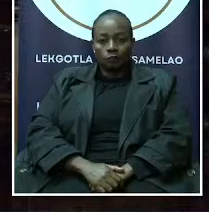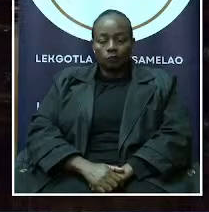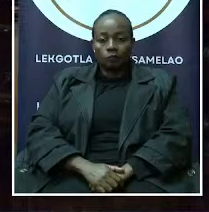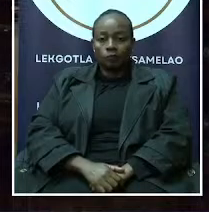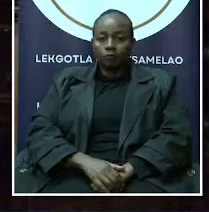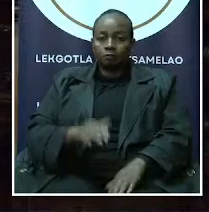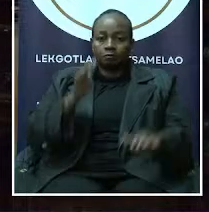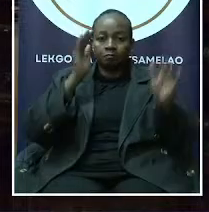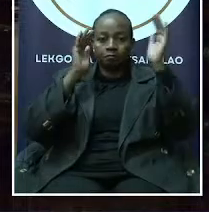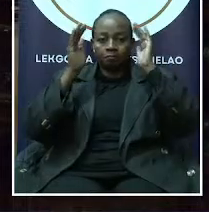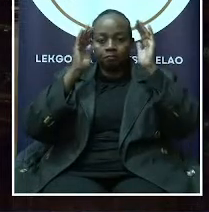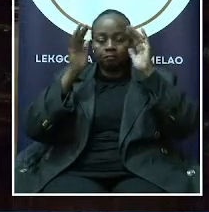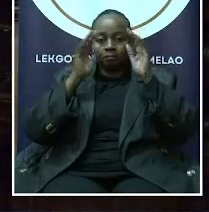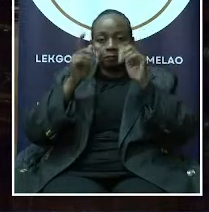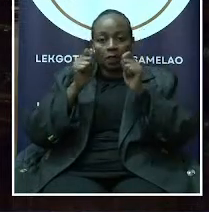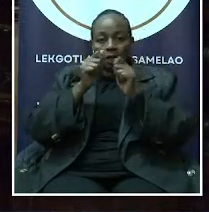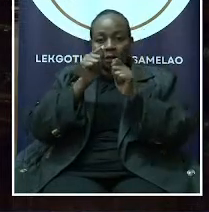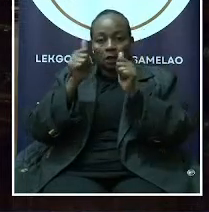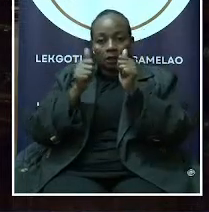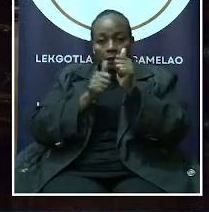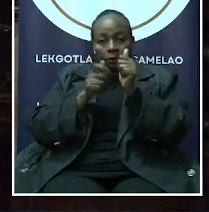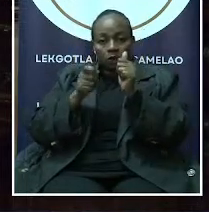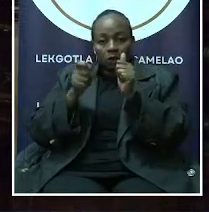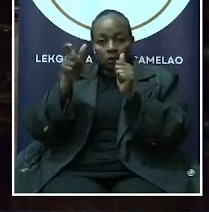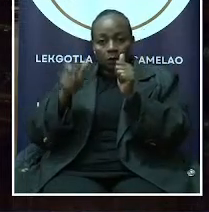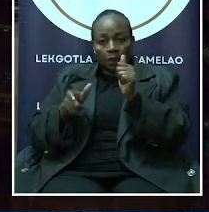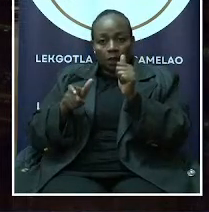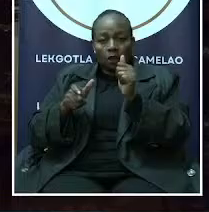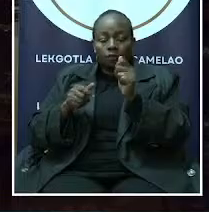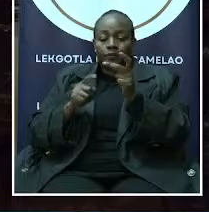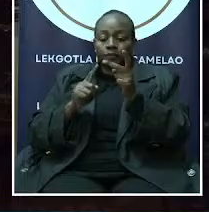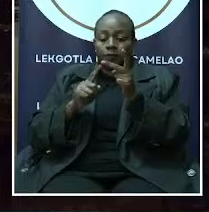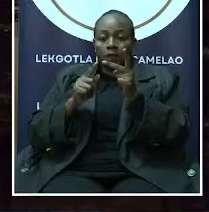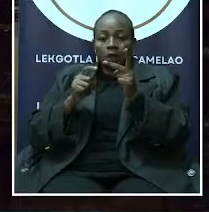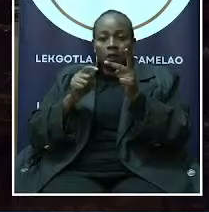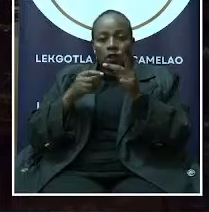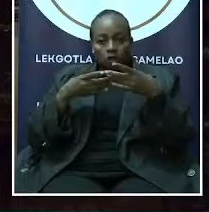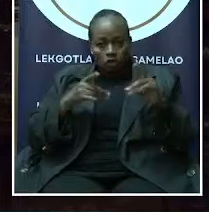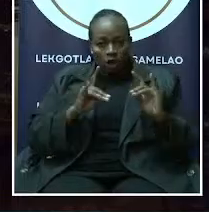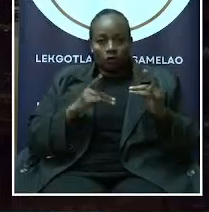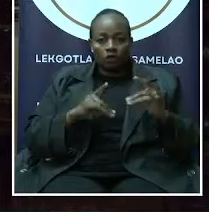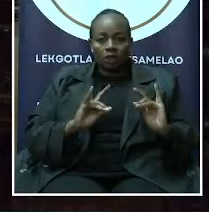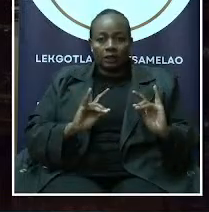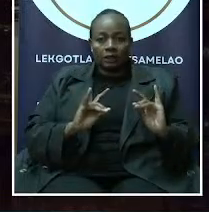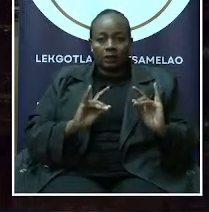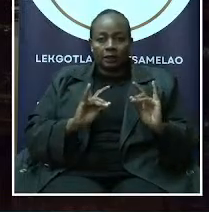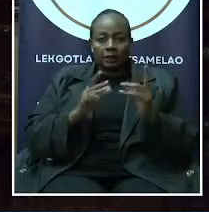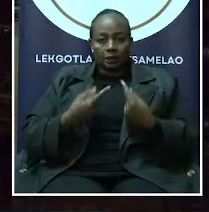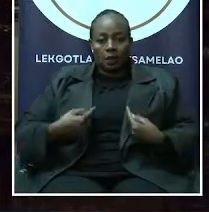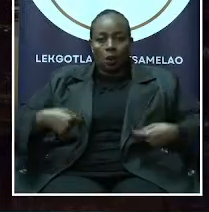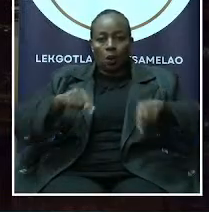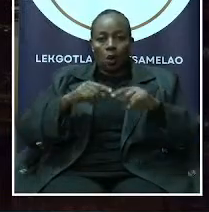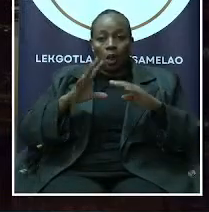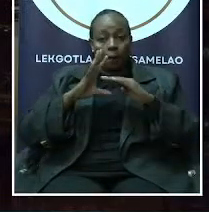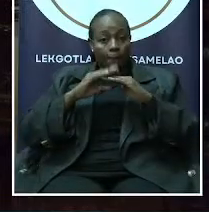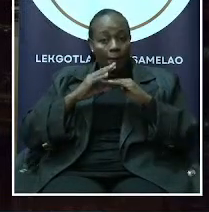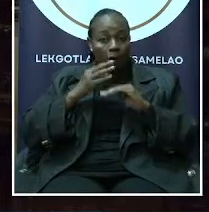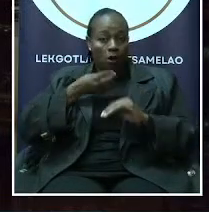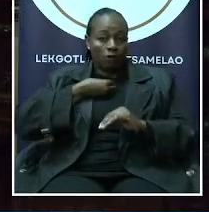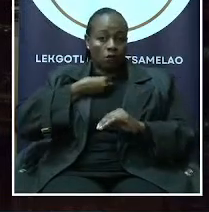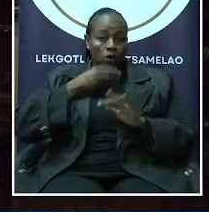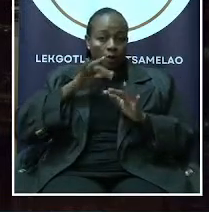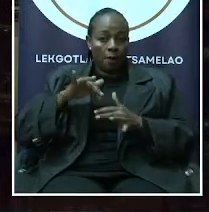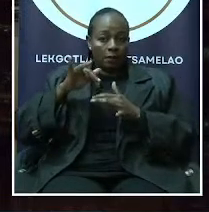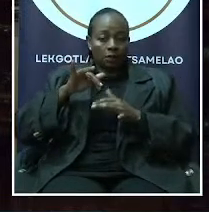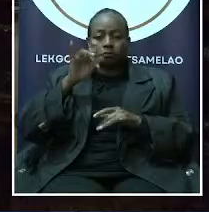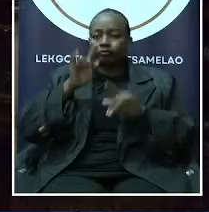Greetings, Honorable Speaker. Greetings, Deputy Speaker. Greetings to Chair of Chairs. Greetings to all members of Youth Parliament and